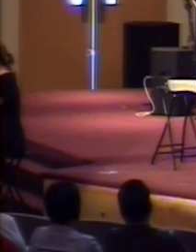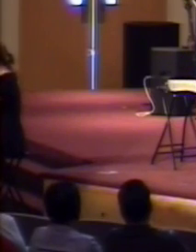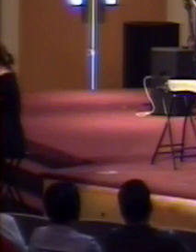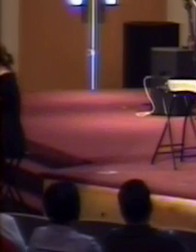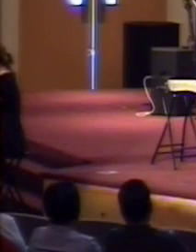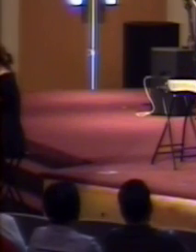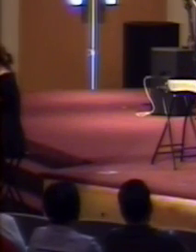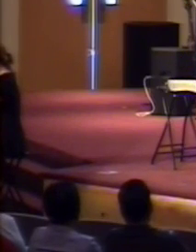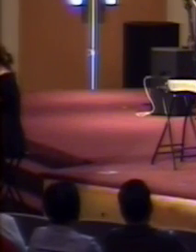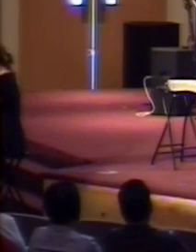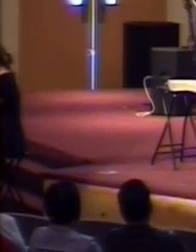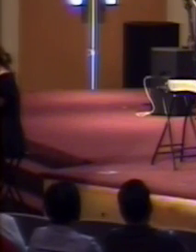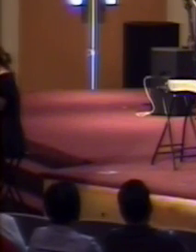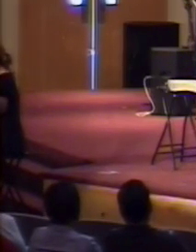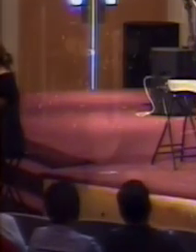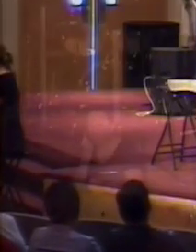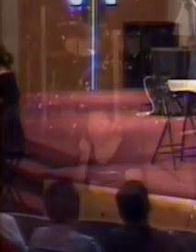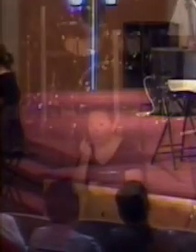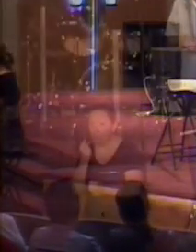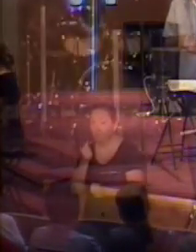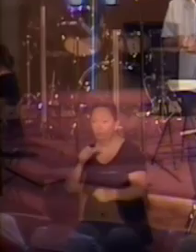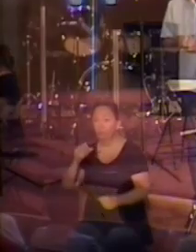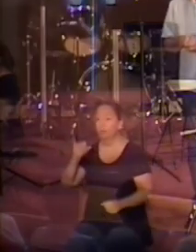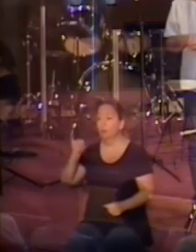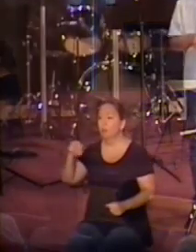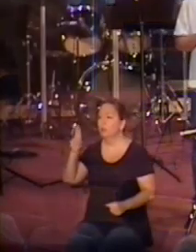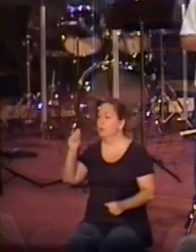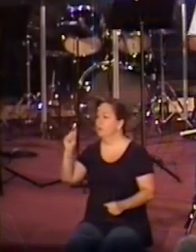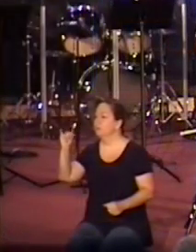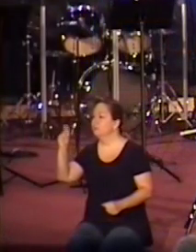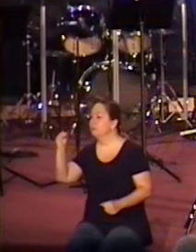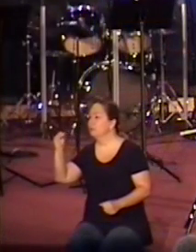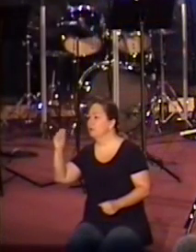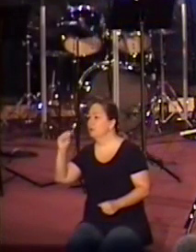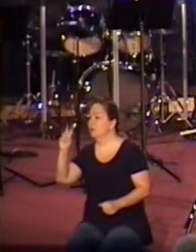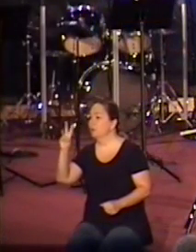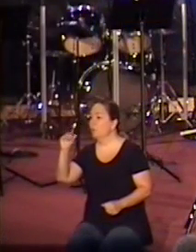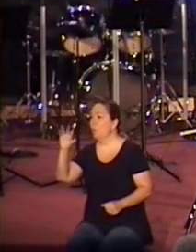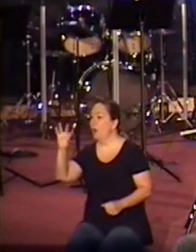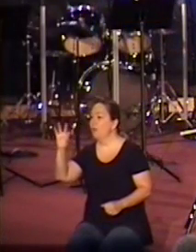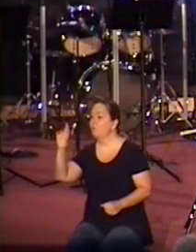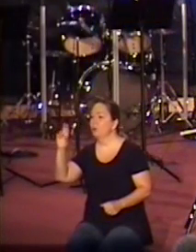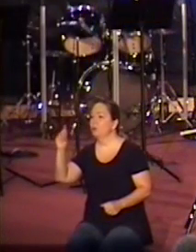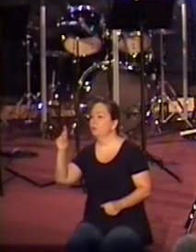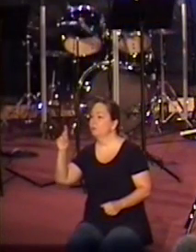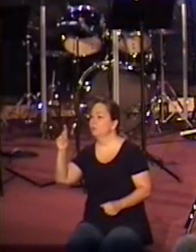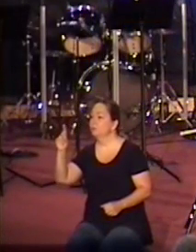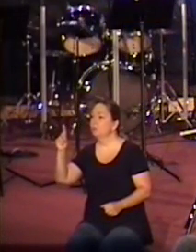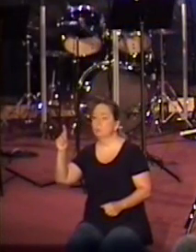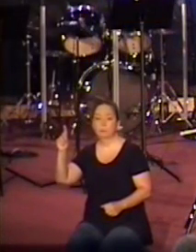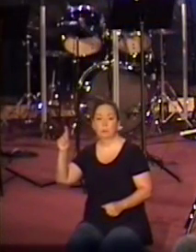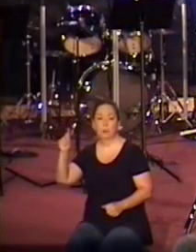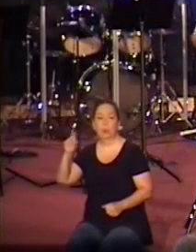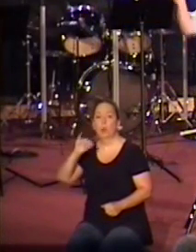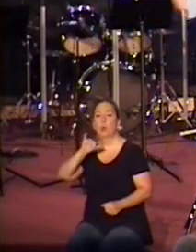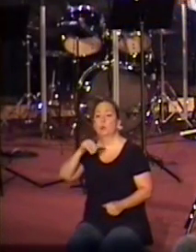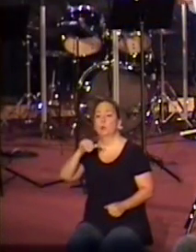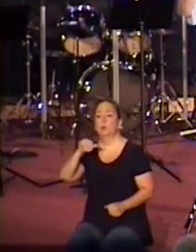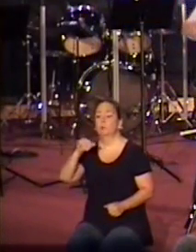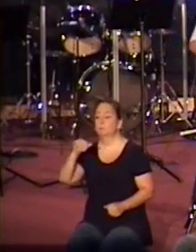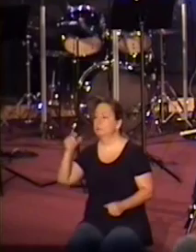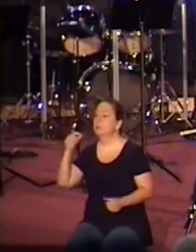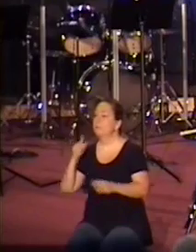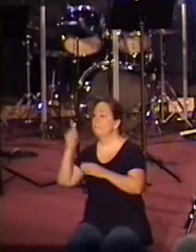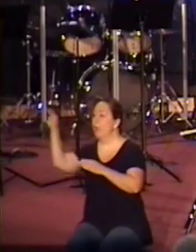win. Now, is Justin Swafford here? See, anybody see him? Stand up. He's in the